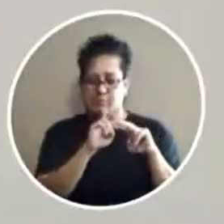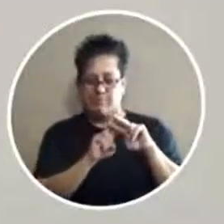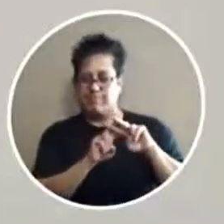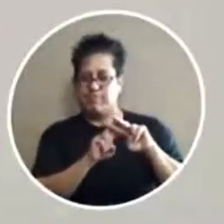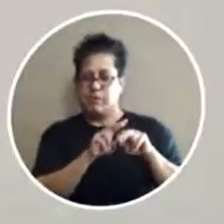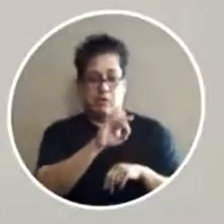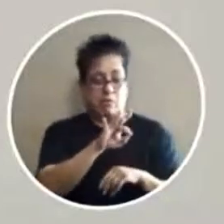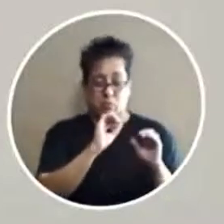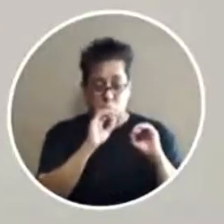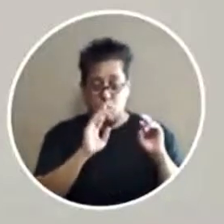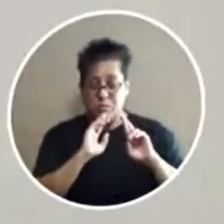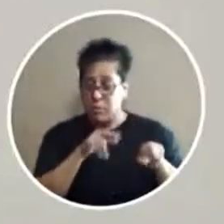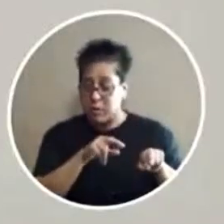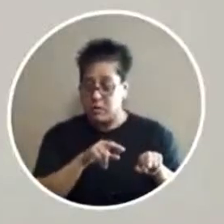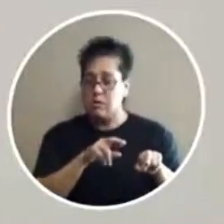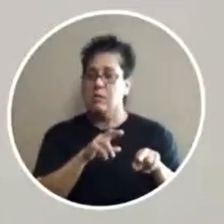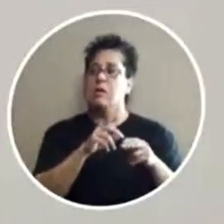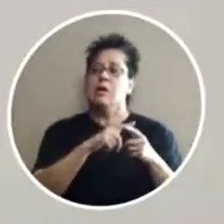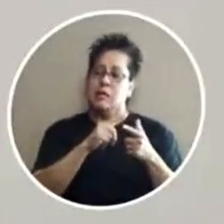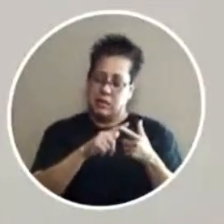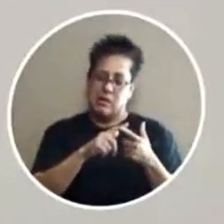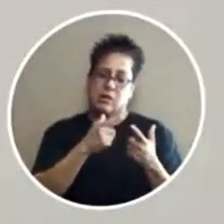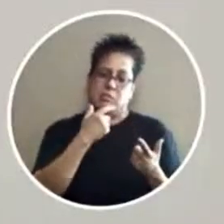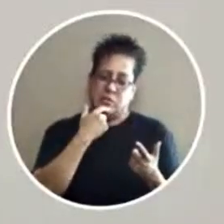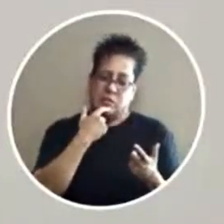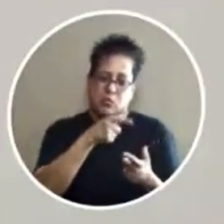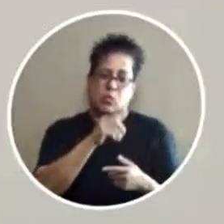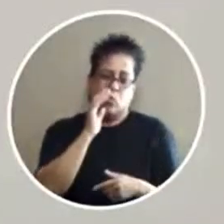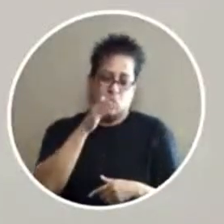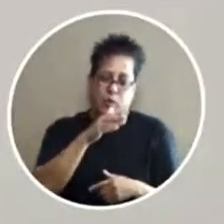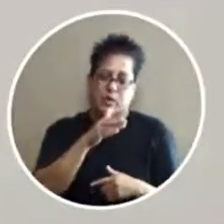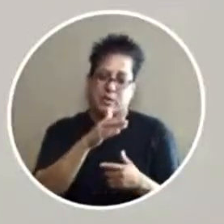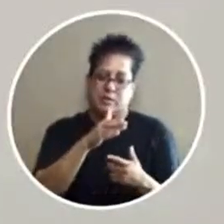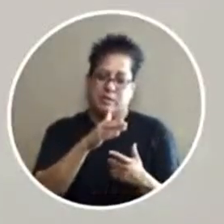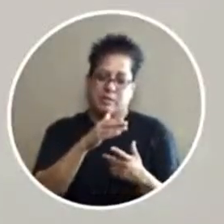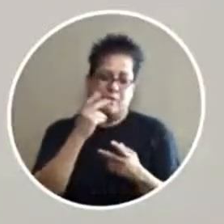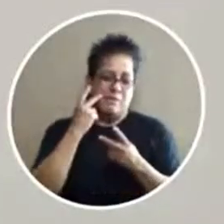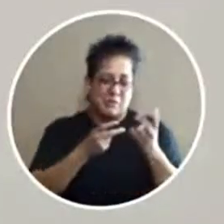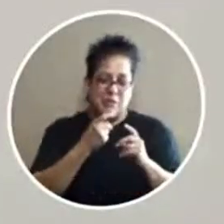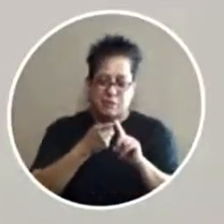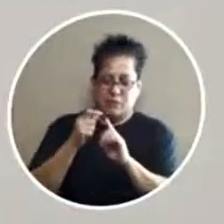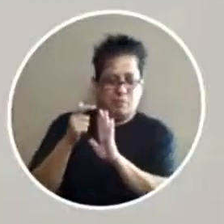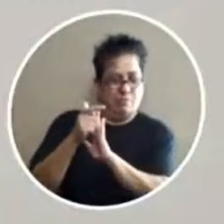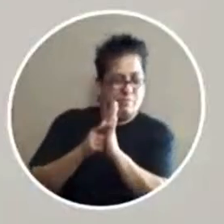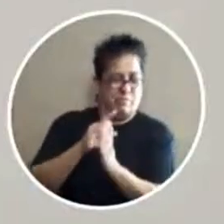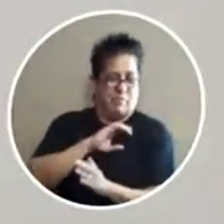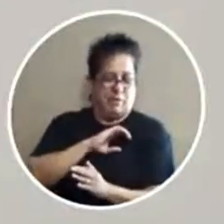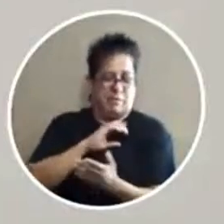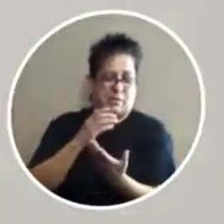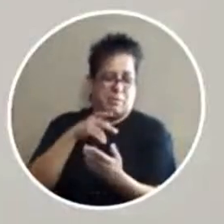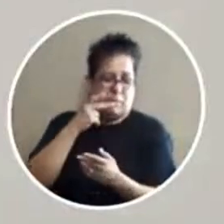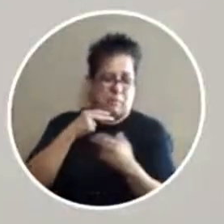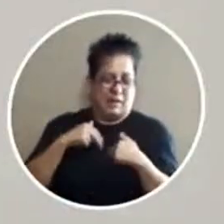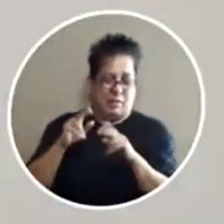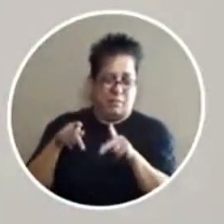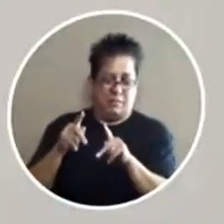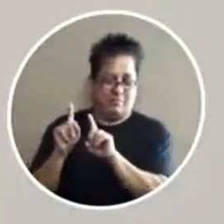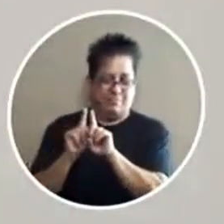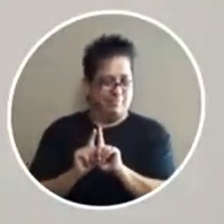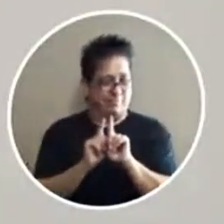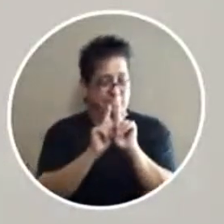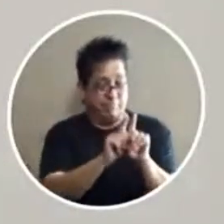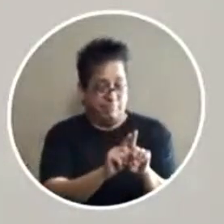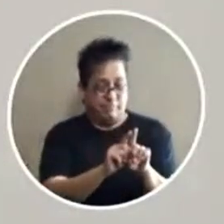respond, very candidly, I'm telling you that you're going to have a visit from a law enforcement officer and a public health official.